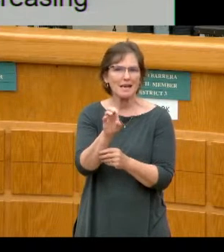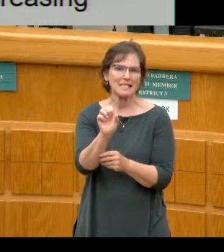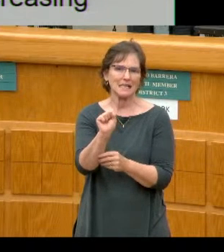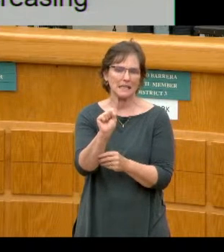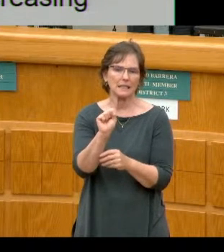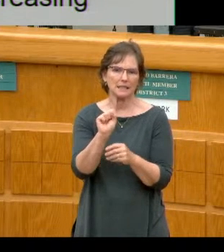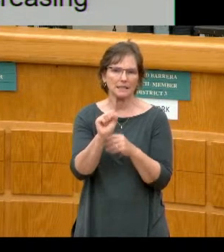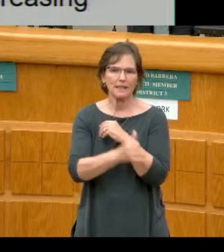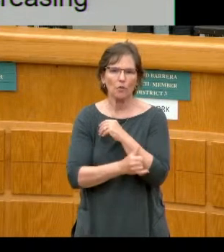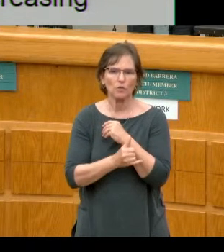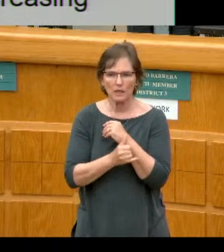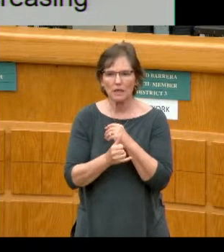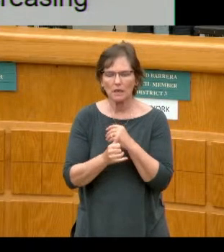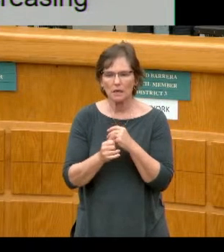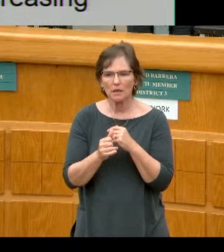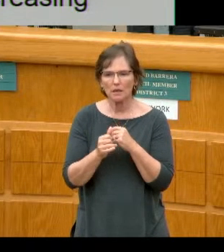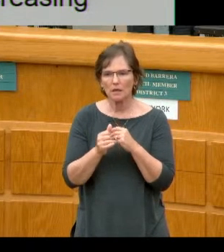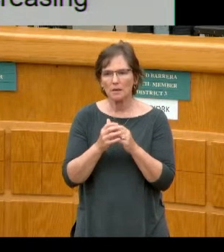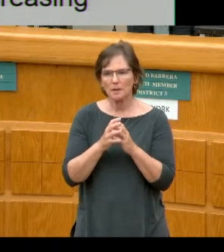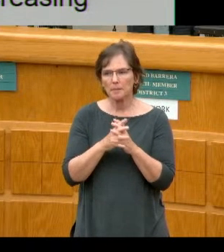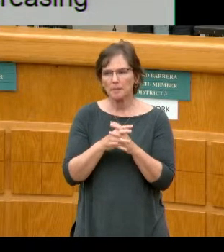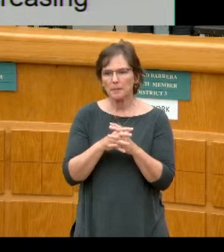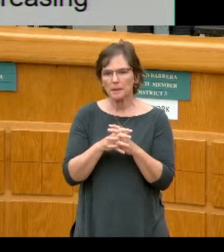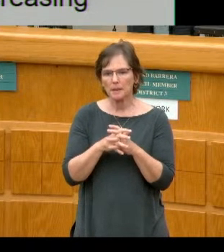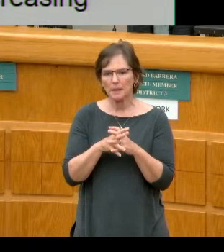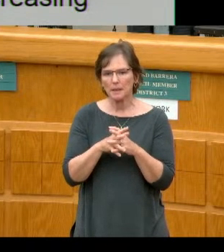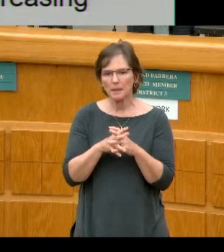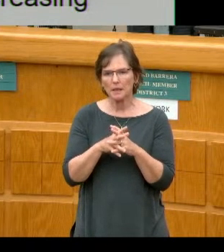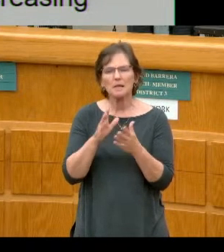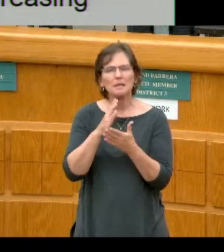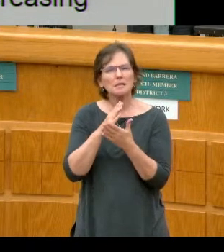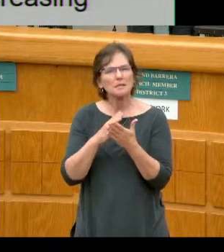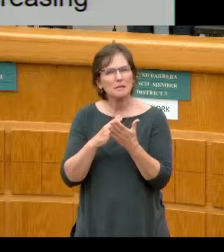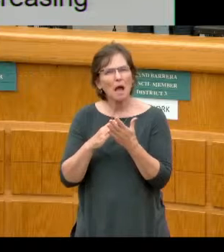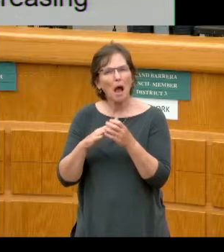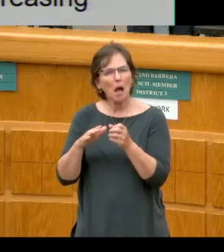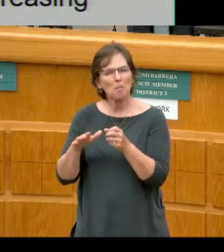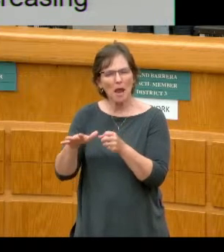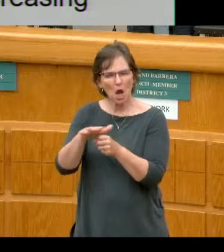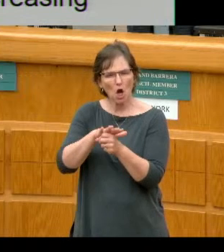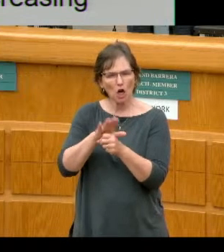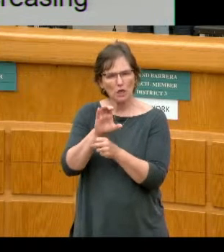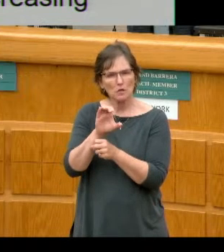Nueces County for 2.5 months until yesterday. Now we have 2 days in a row of it.